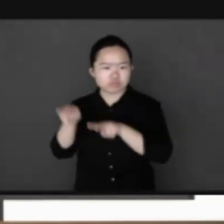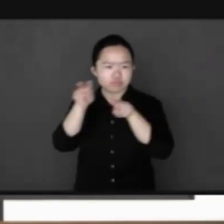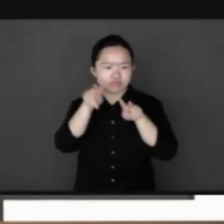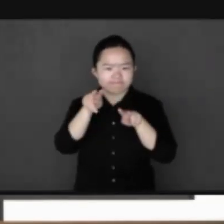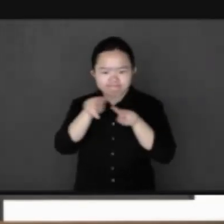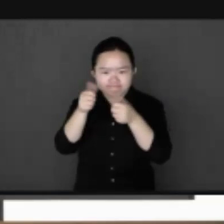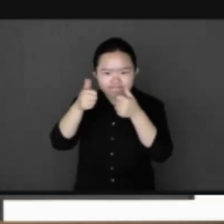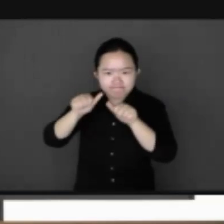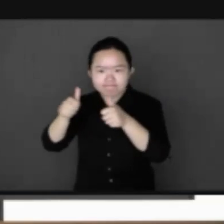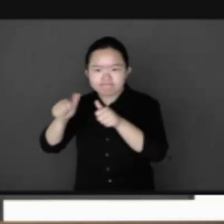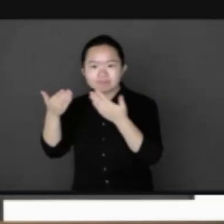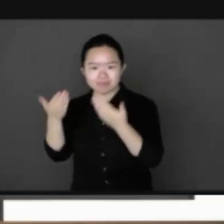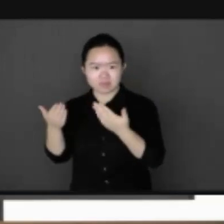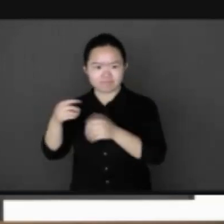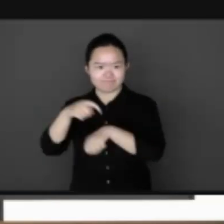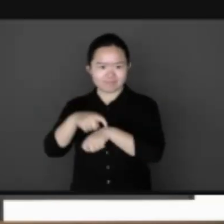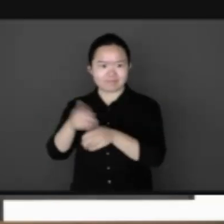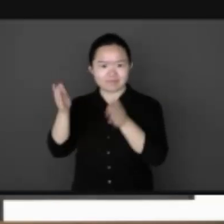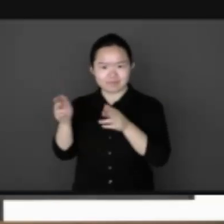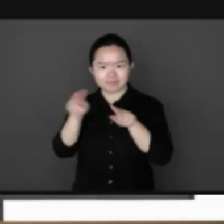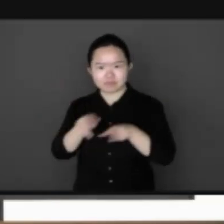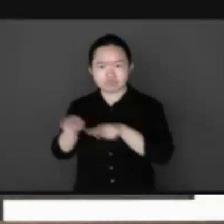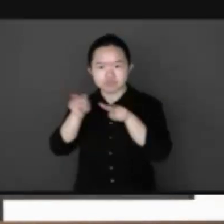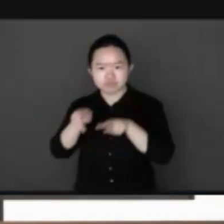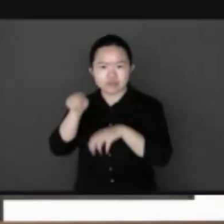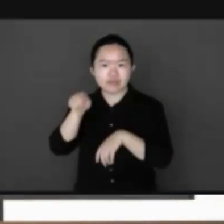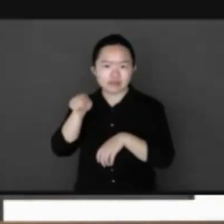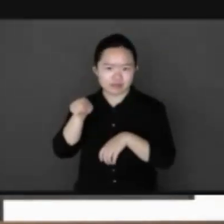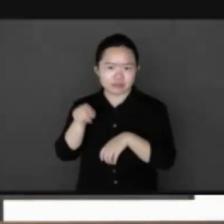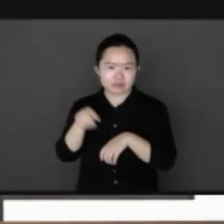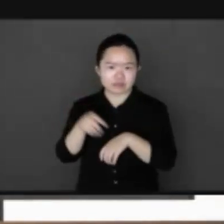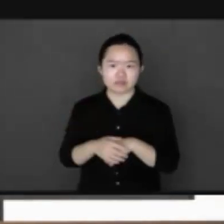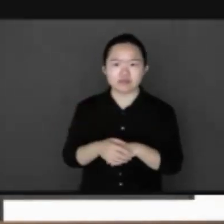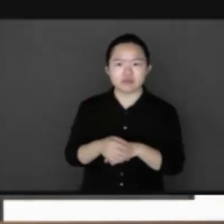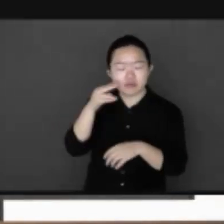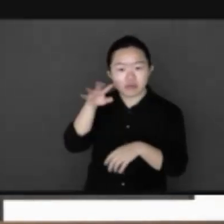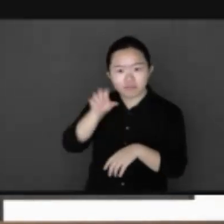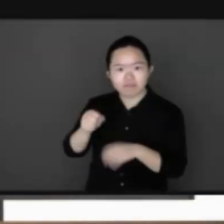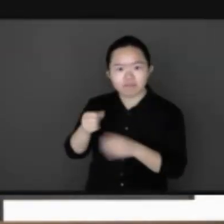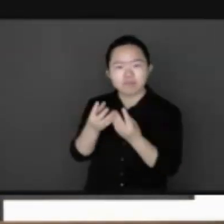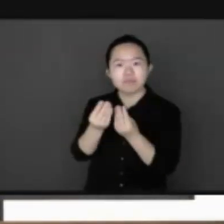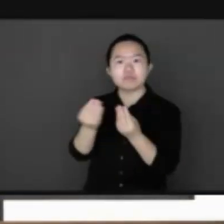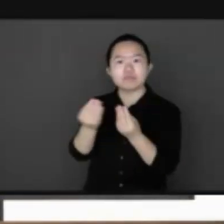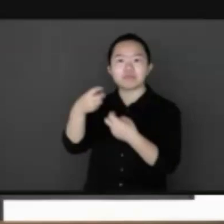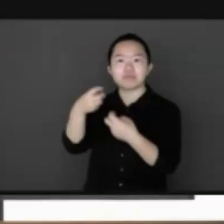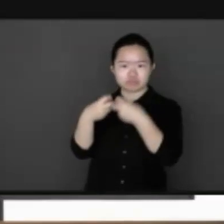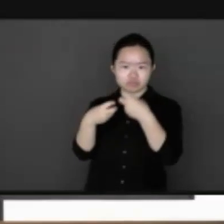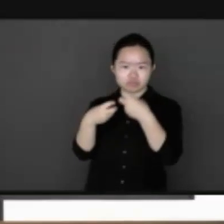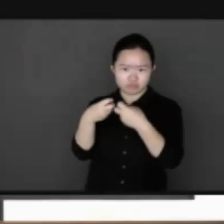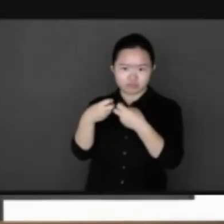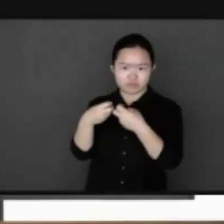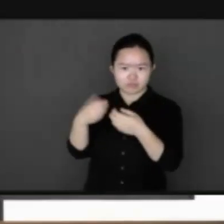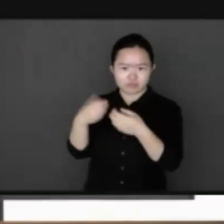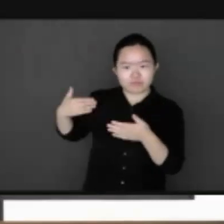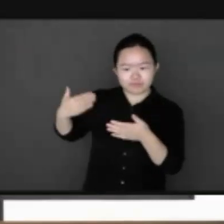certainly I've learned some good things by attending the workshop yesterday, which I think we can build into that updating as well. But so they'll